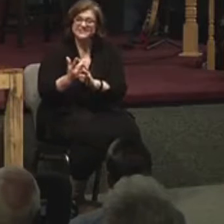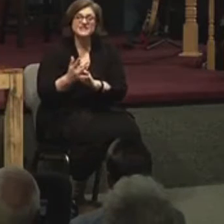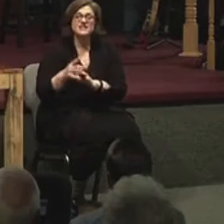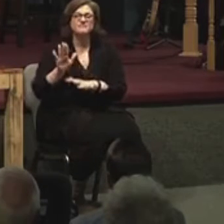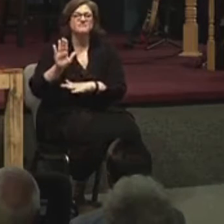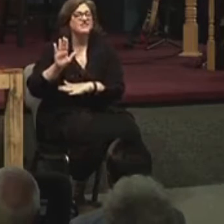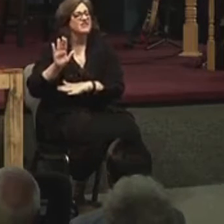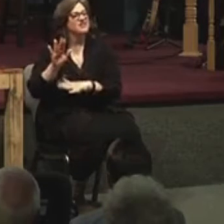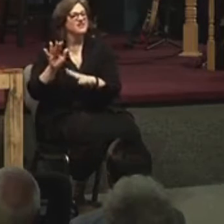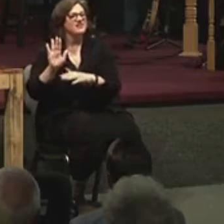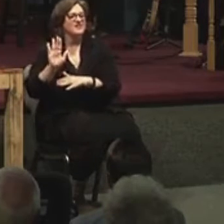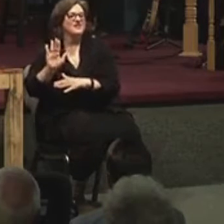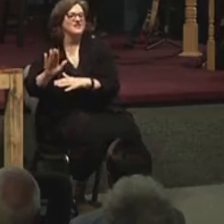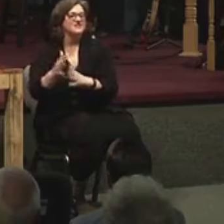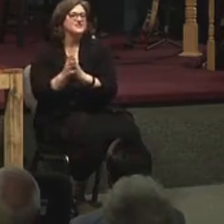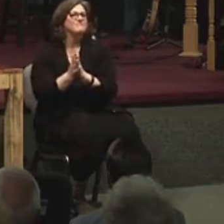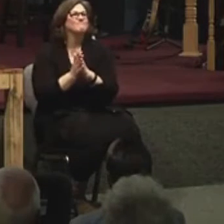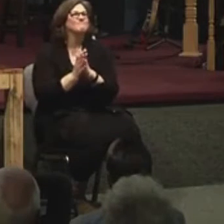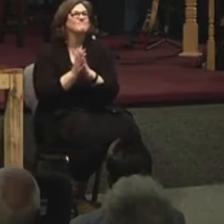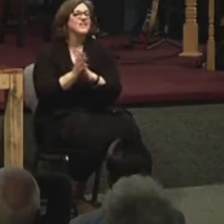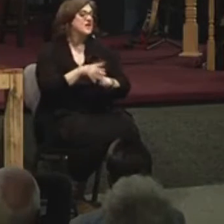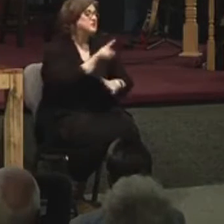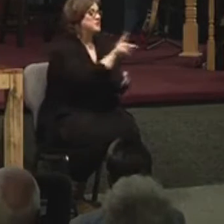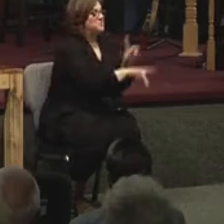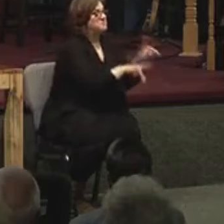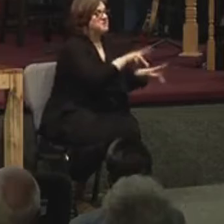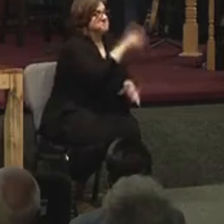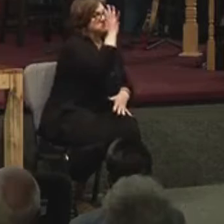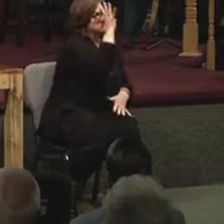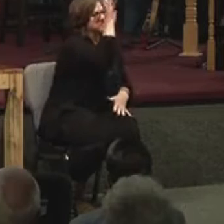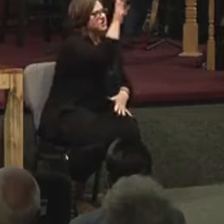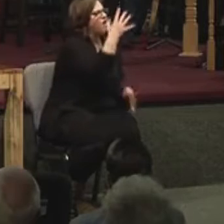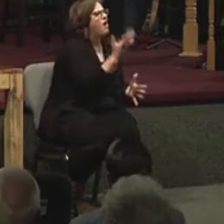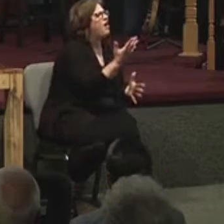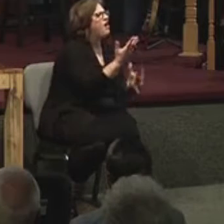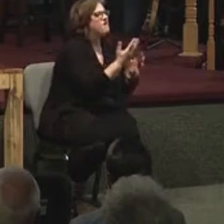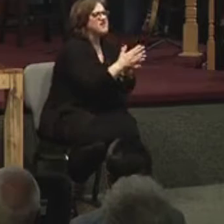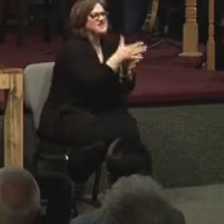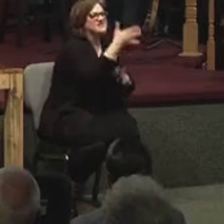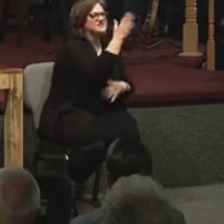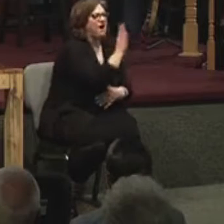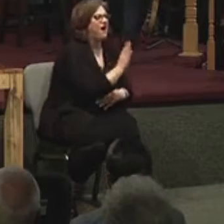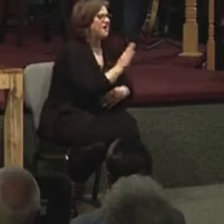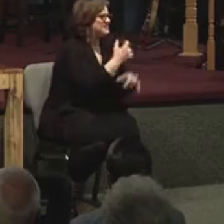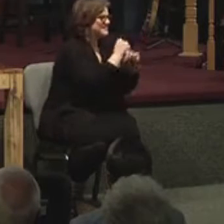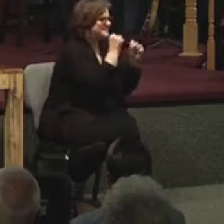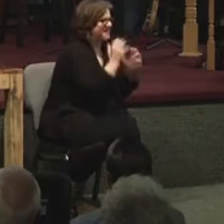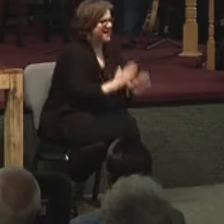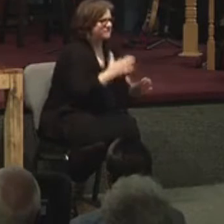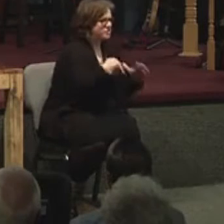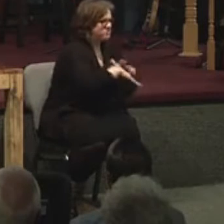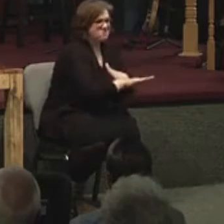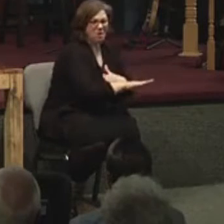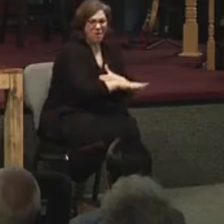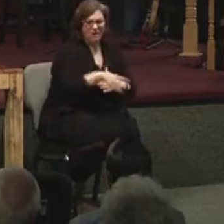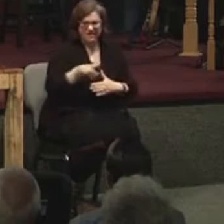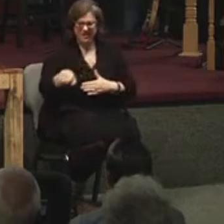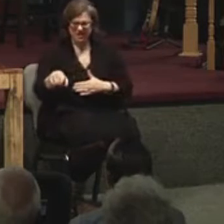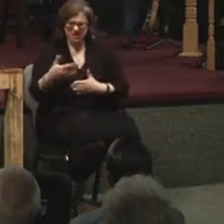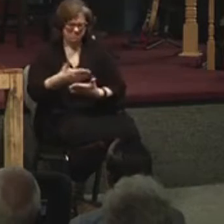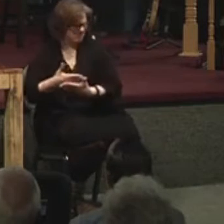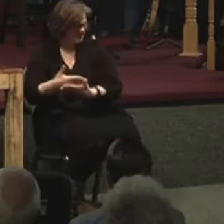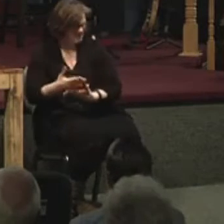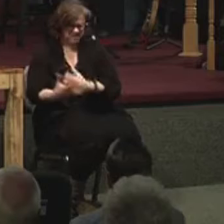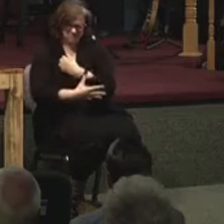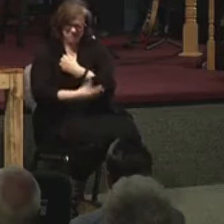fit in the box that they kind of created for the Messiah. They thought the Messiah was going to be this political leader, that he was going to be